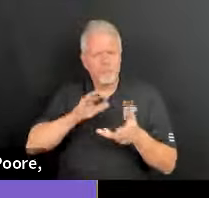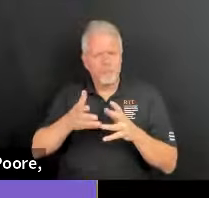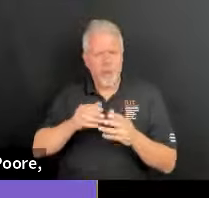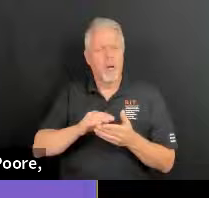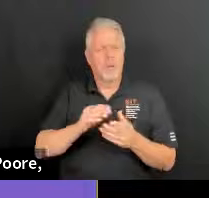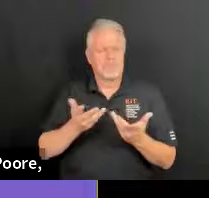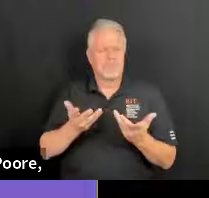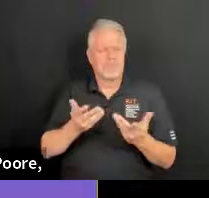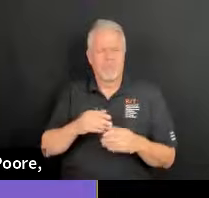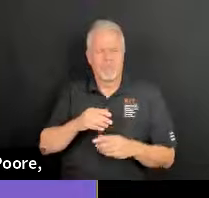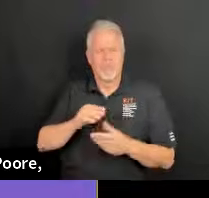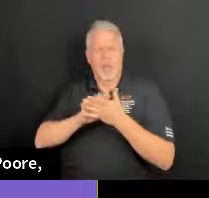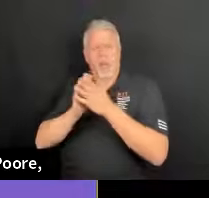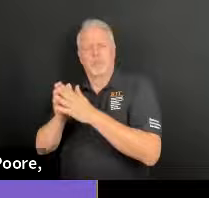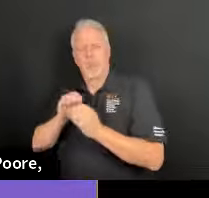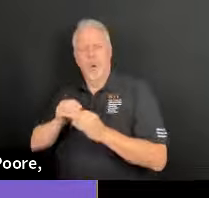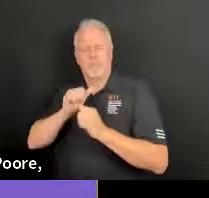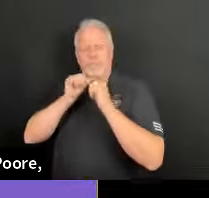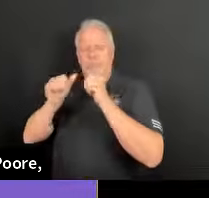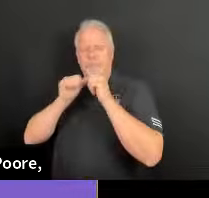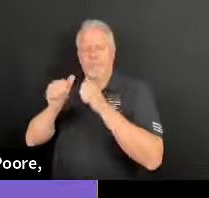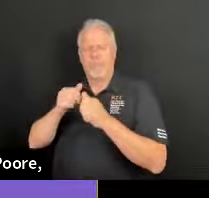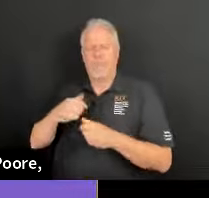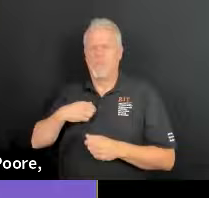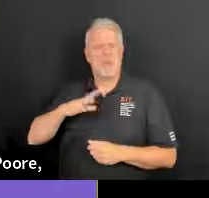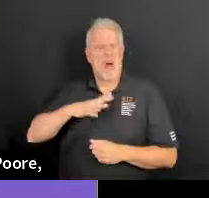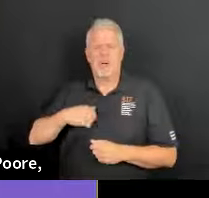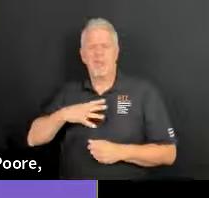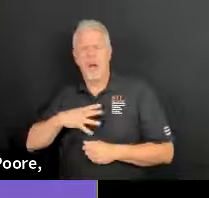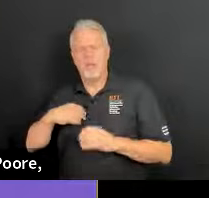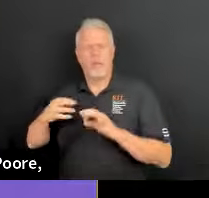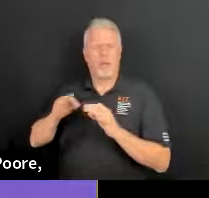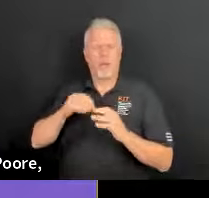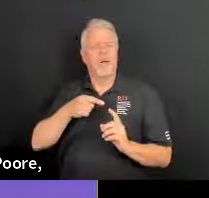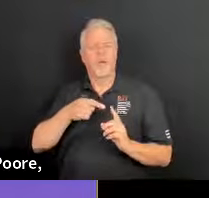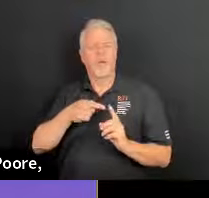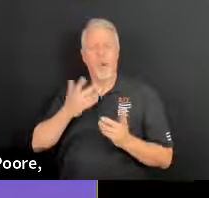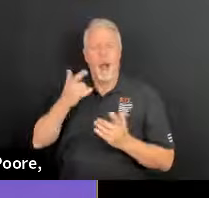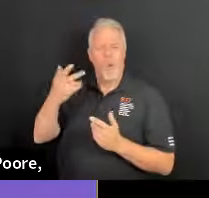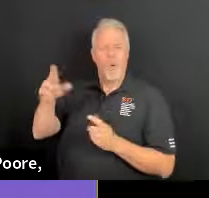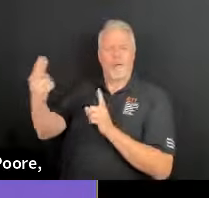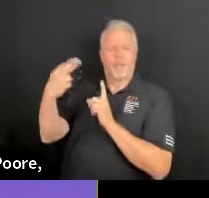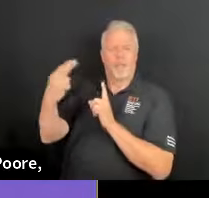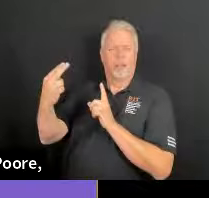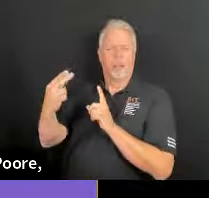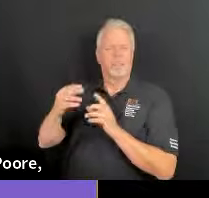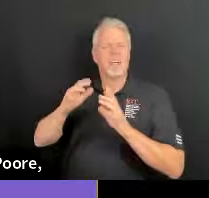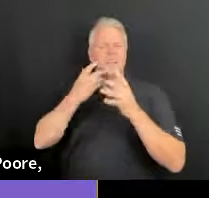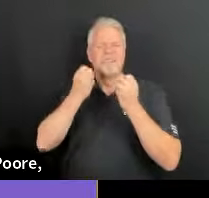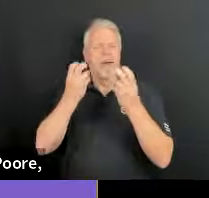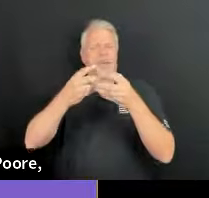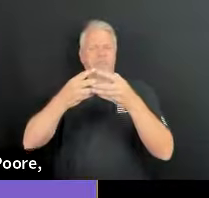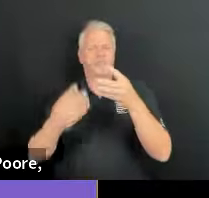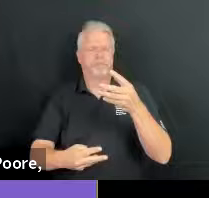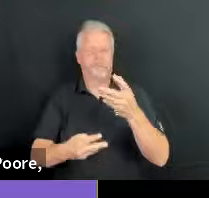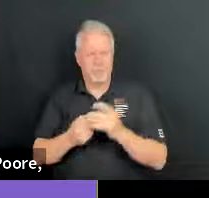People may be less inclined to mention that, I'm having a struggle. They may know they have it, but they're just not being able to say